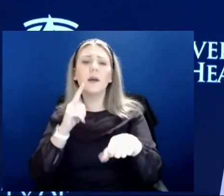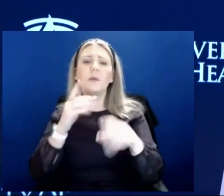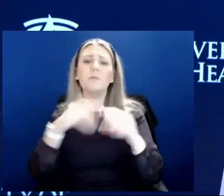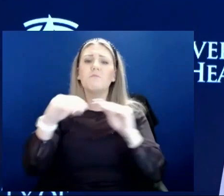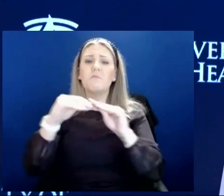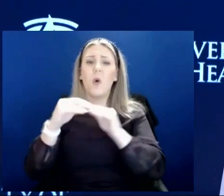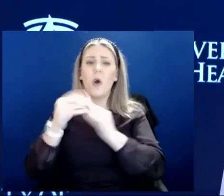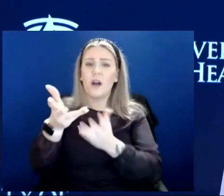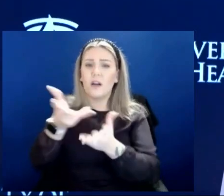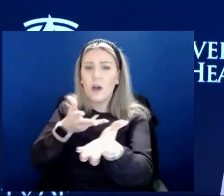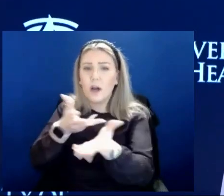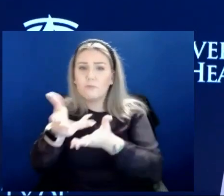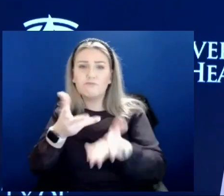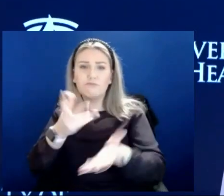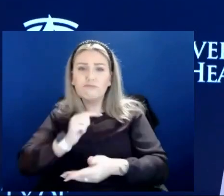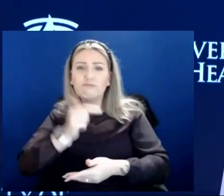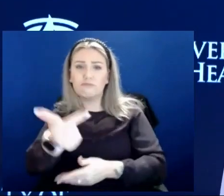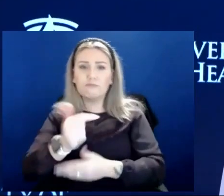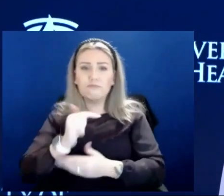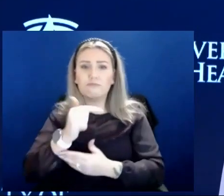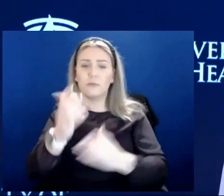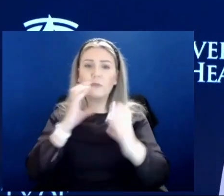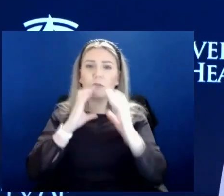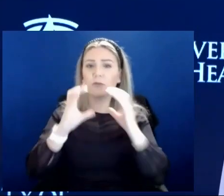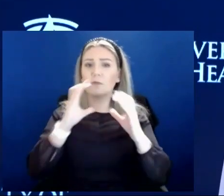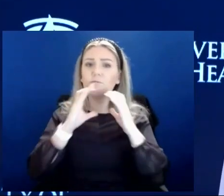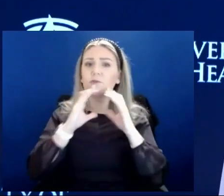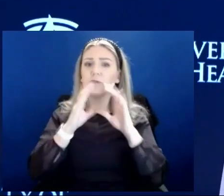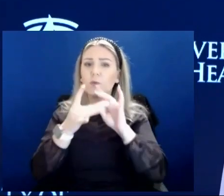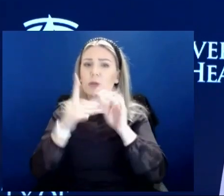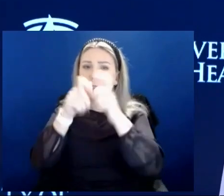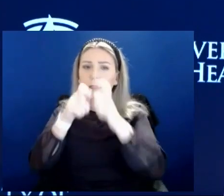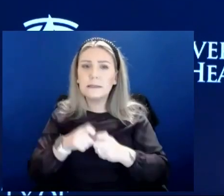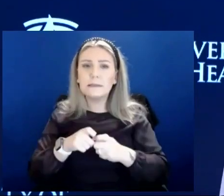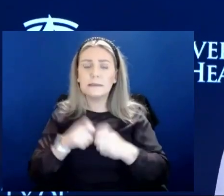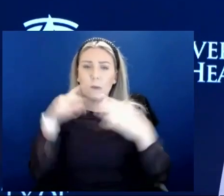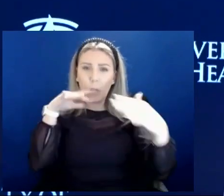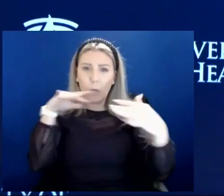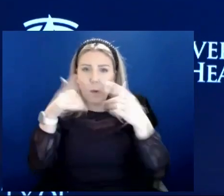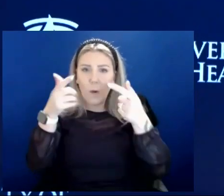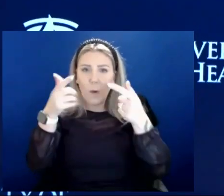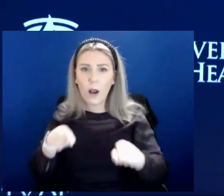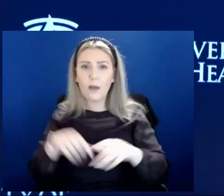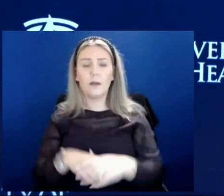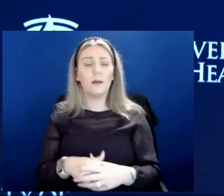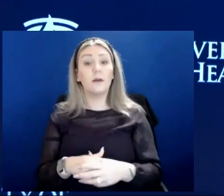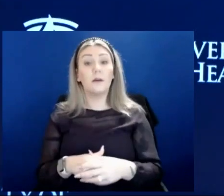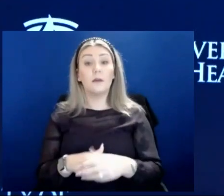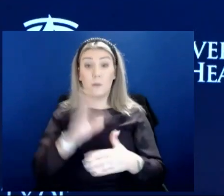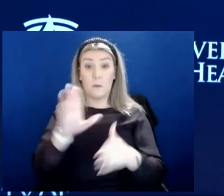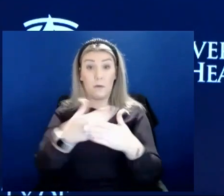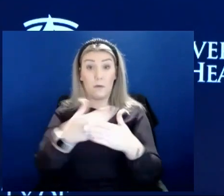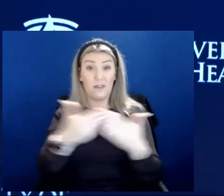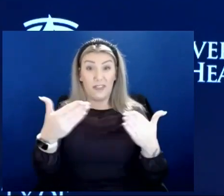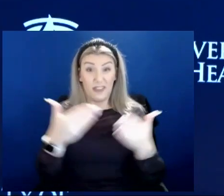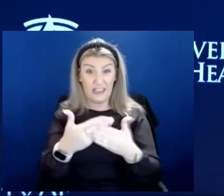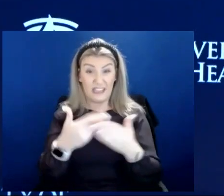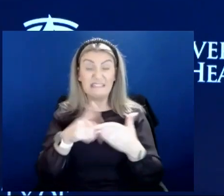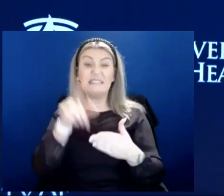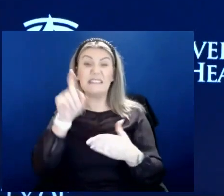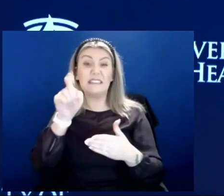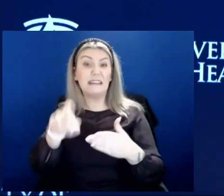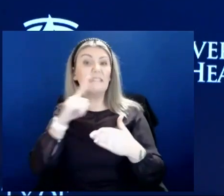about the details of what's happening. And with all of these things, we need to really point kids towards